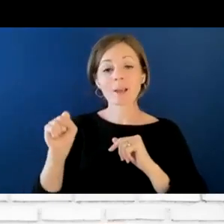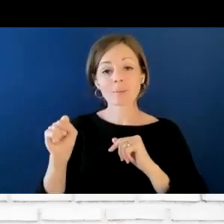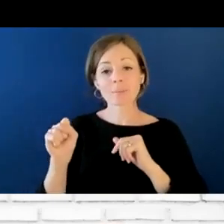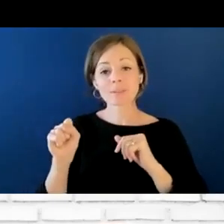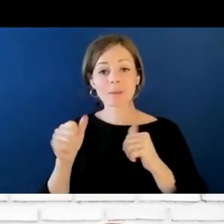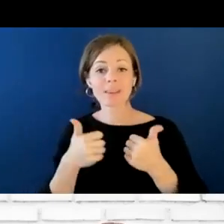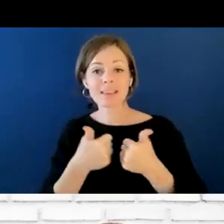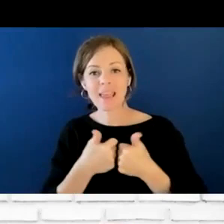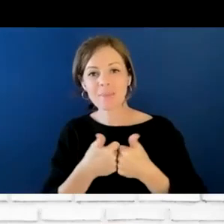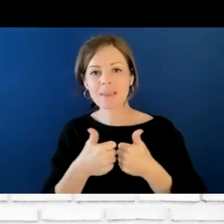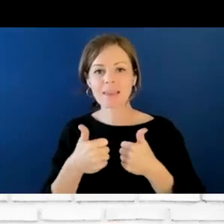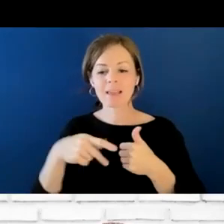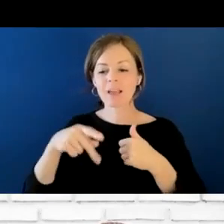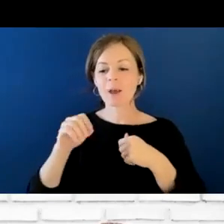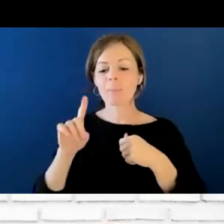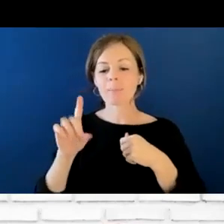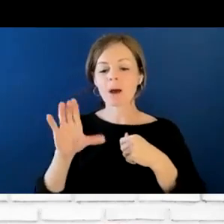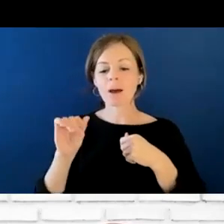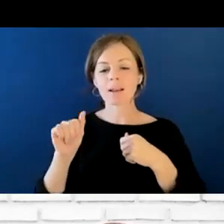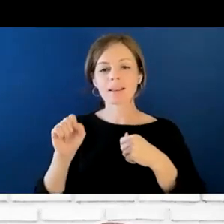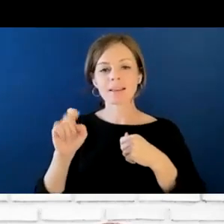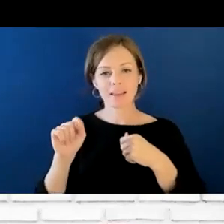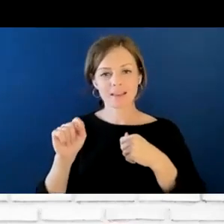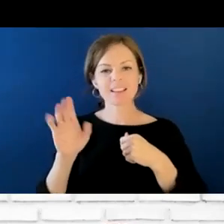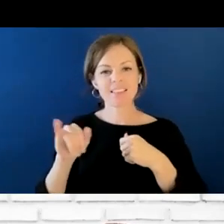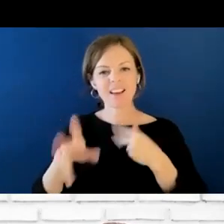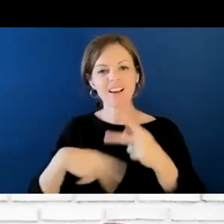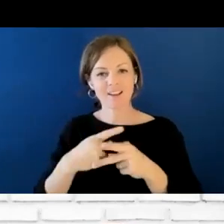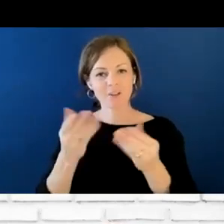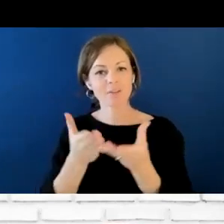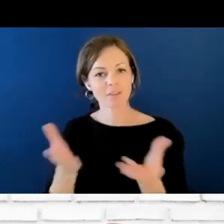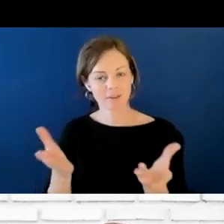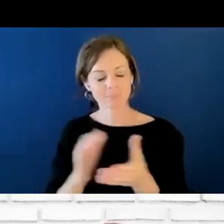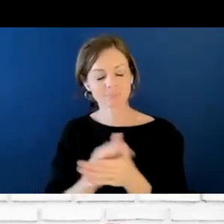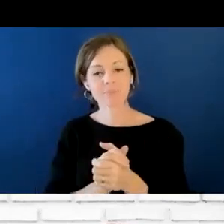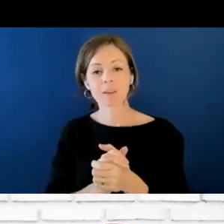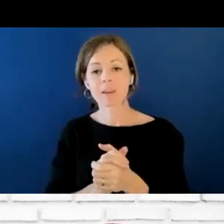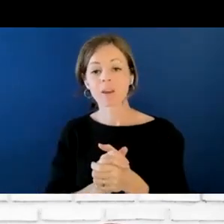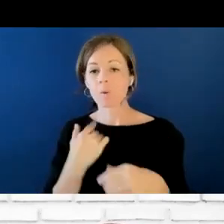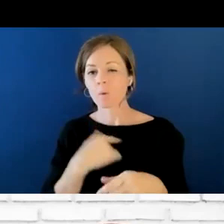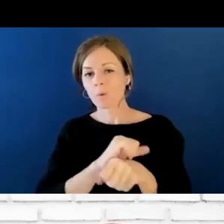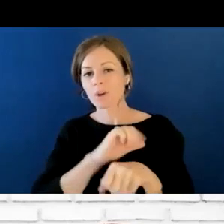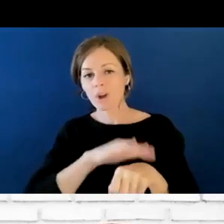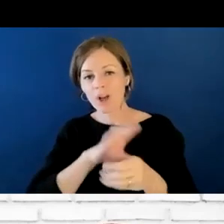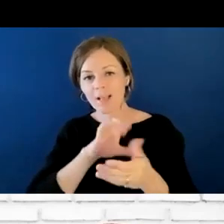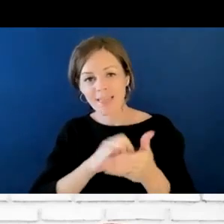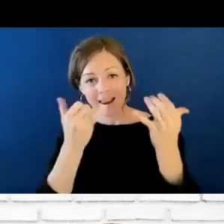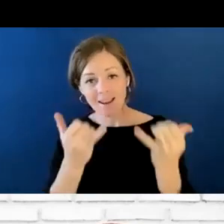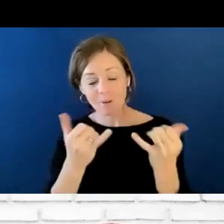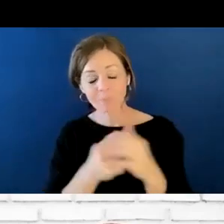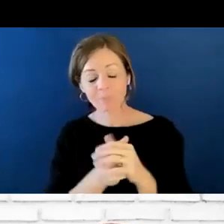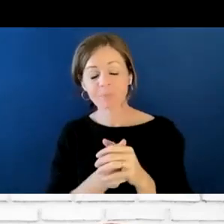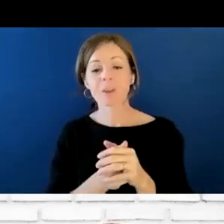areas, podcasts, things like that. So those are the things we're working on now. We are